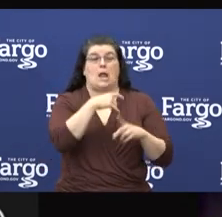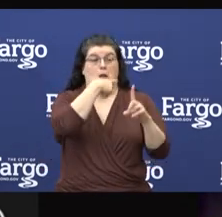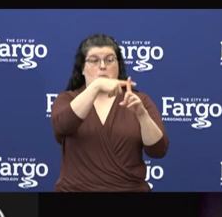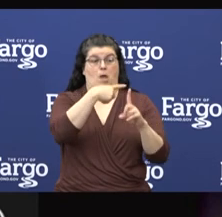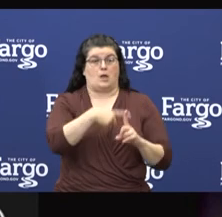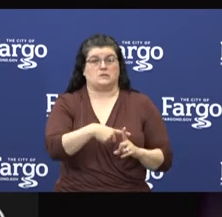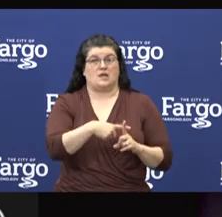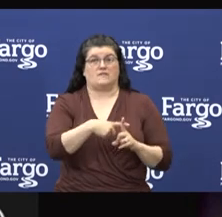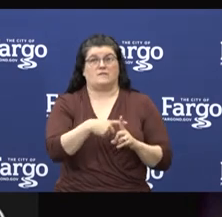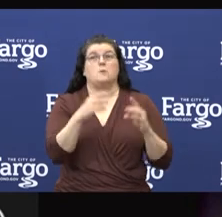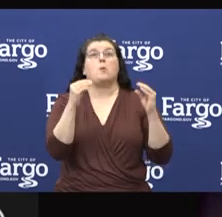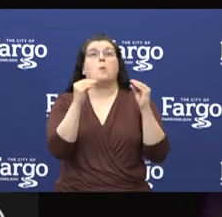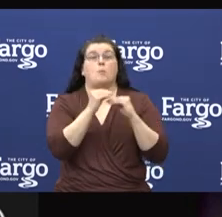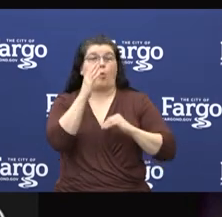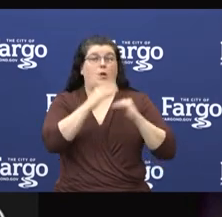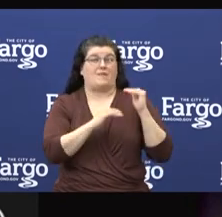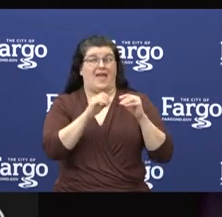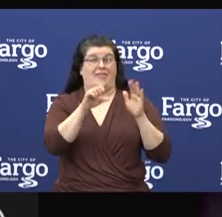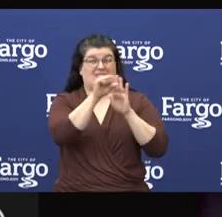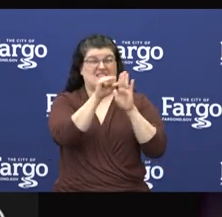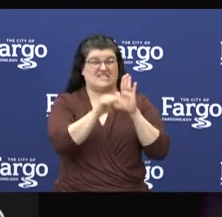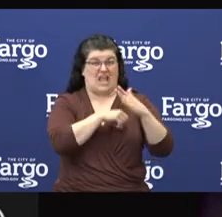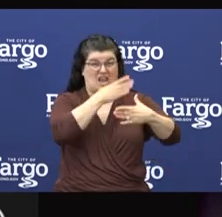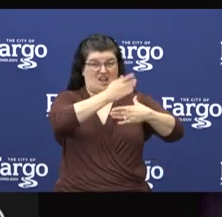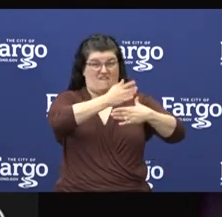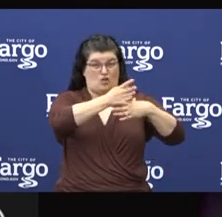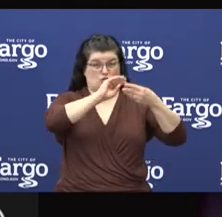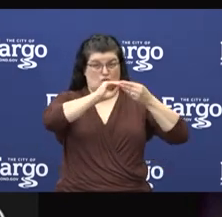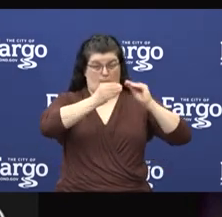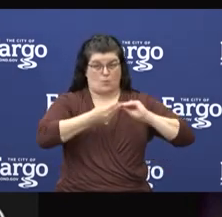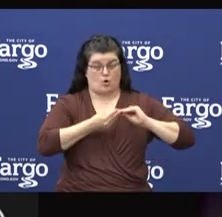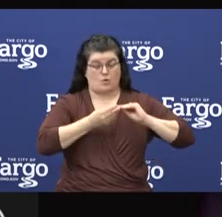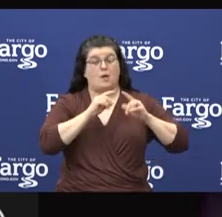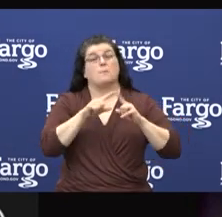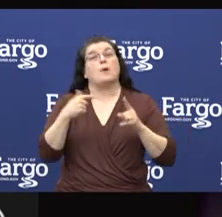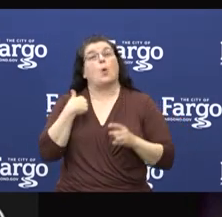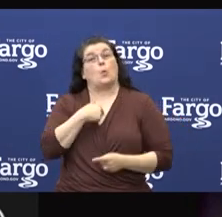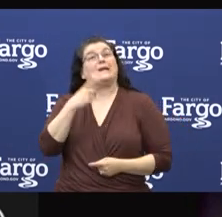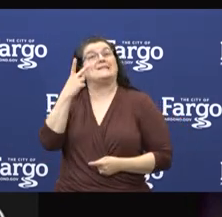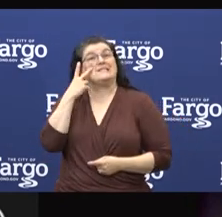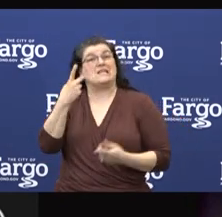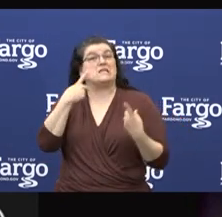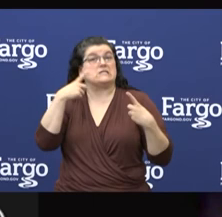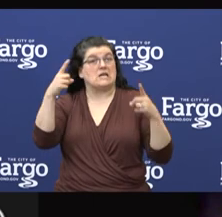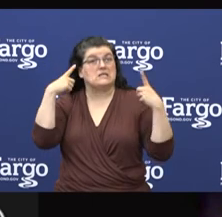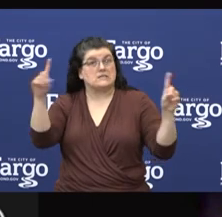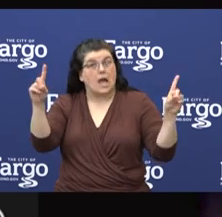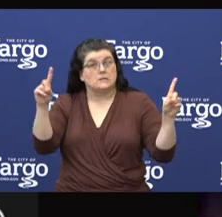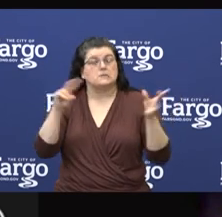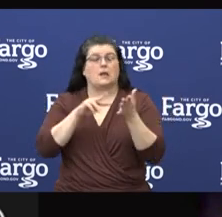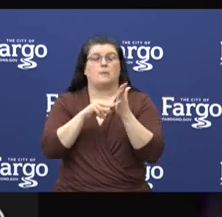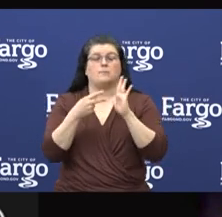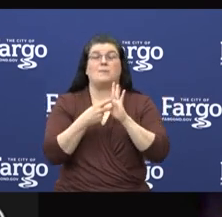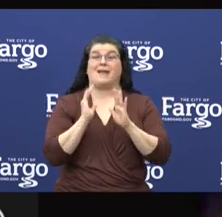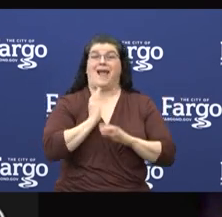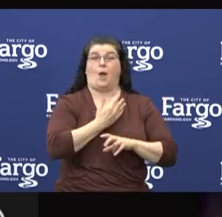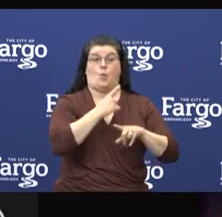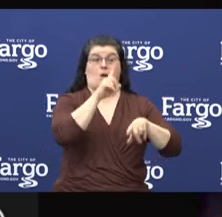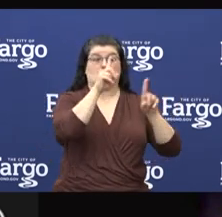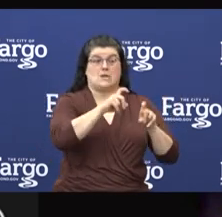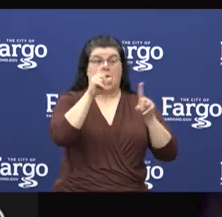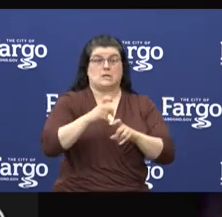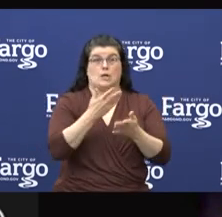cases exceeds the state average. This should actually be seen as a success. It means we're using our testing resources